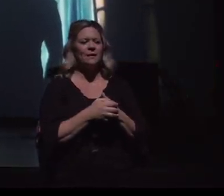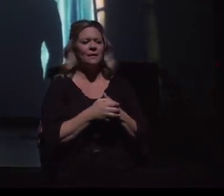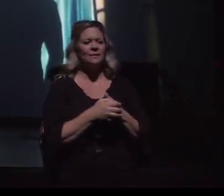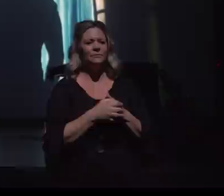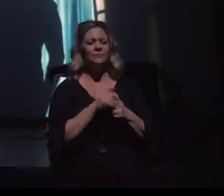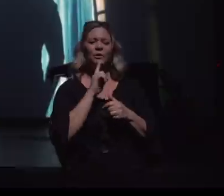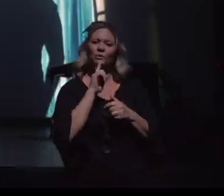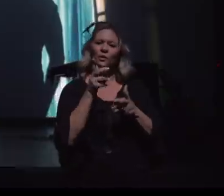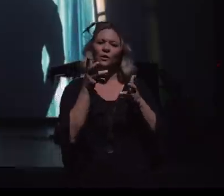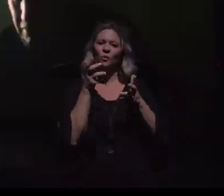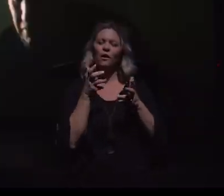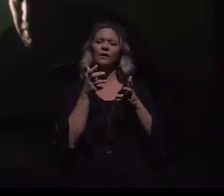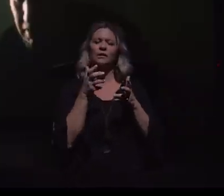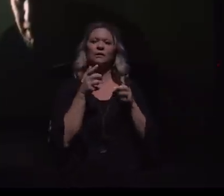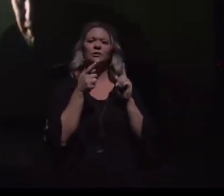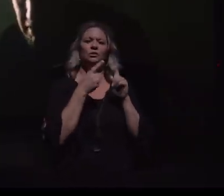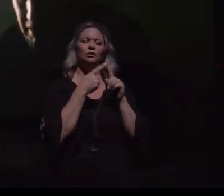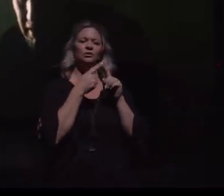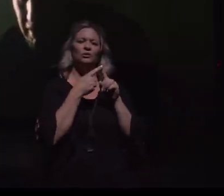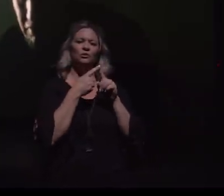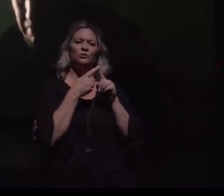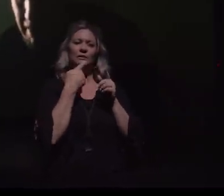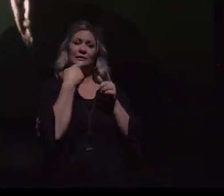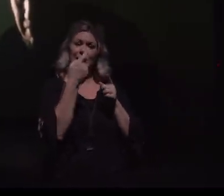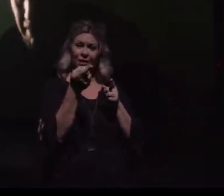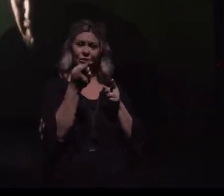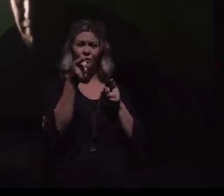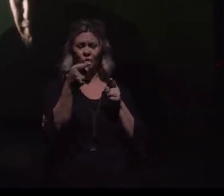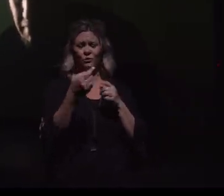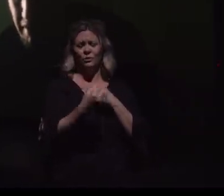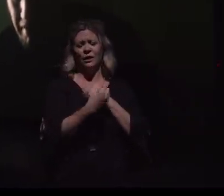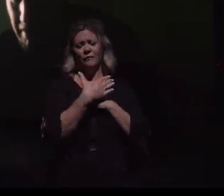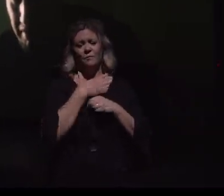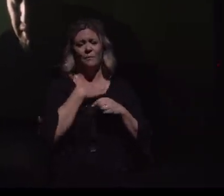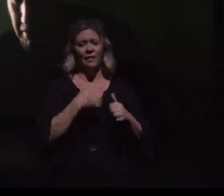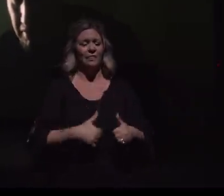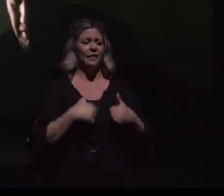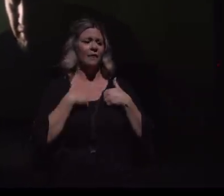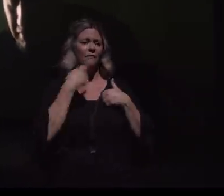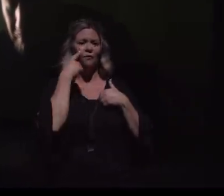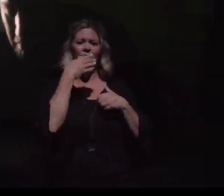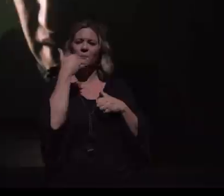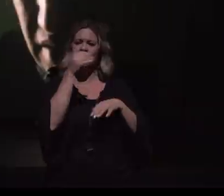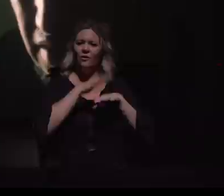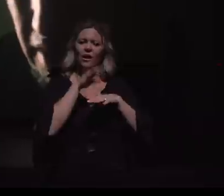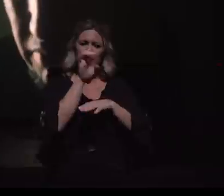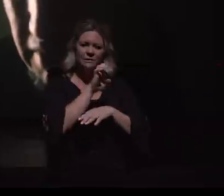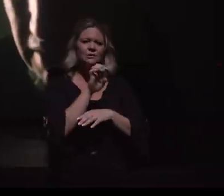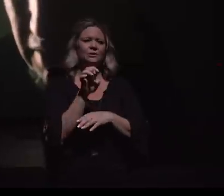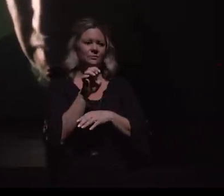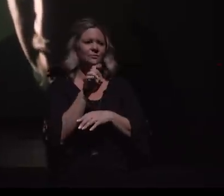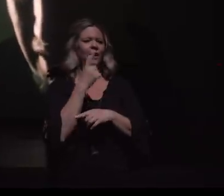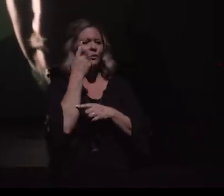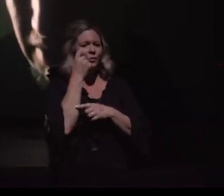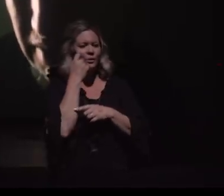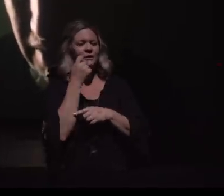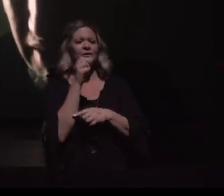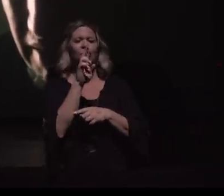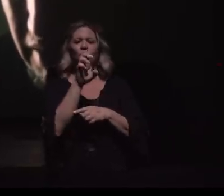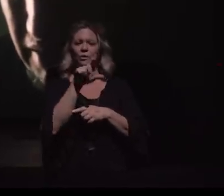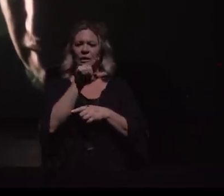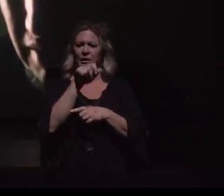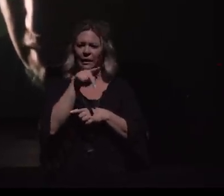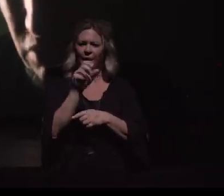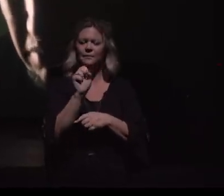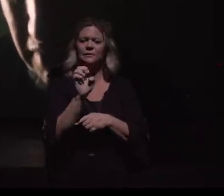I really wanted to reach out to you and say you impacted my life for the better on Easter. I recently relapsed,